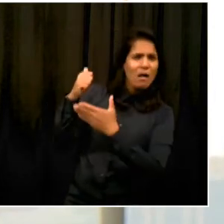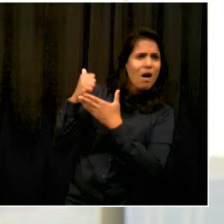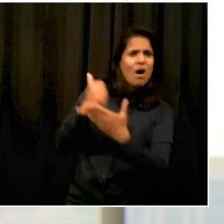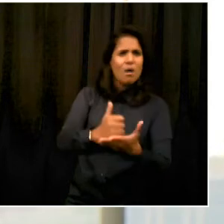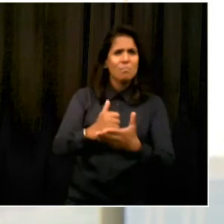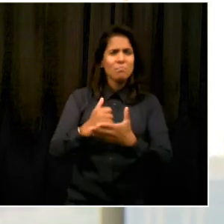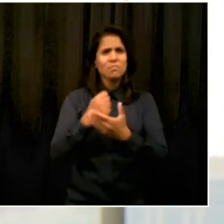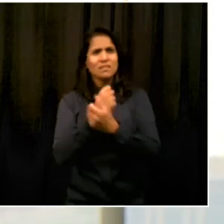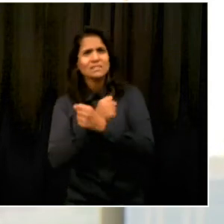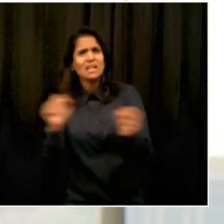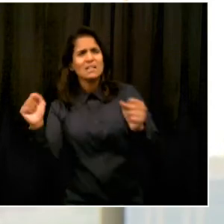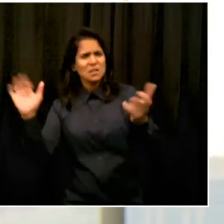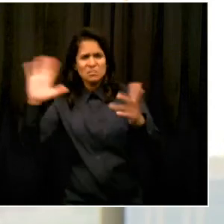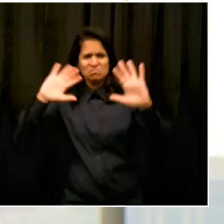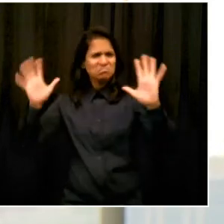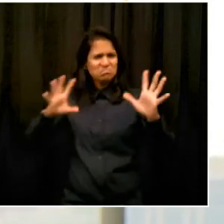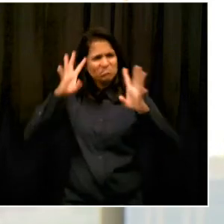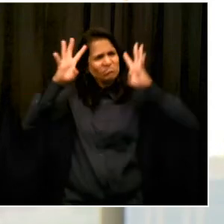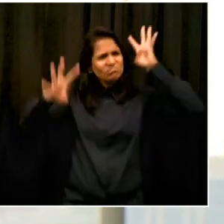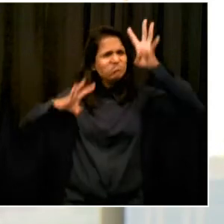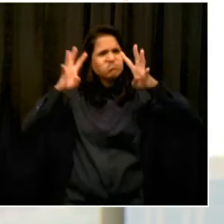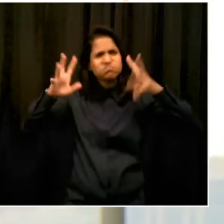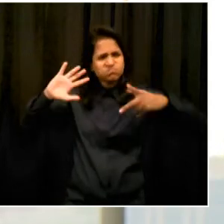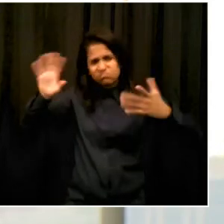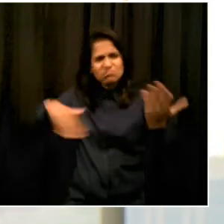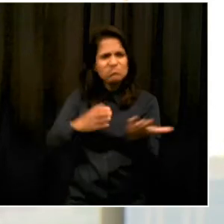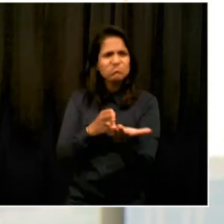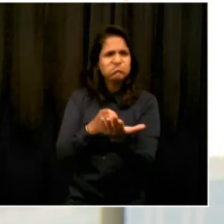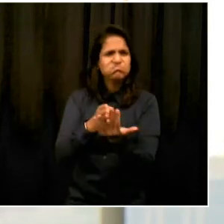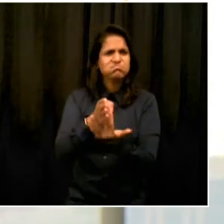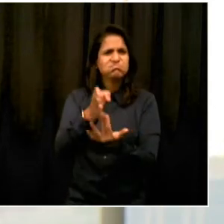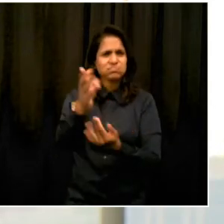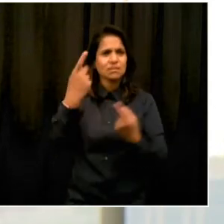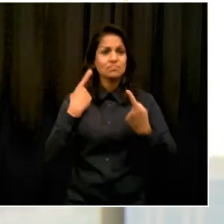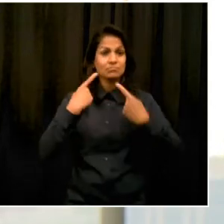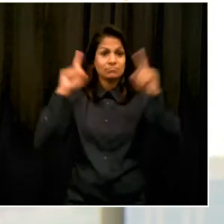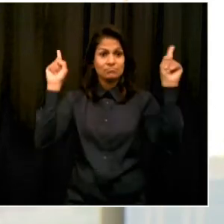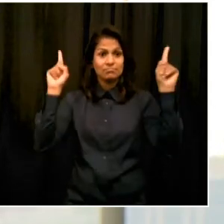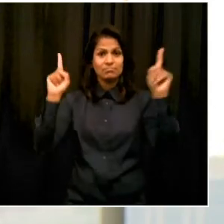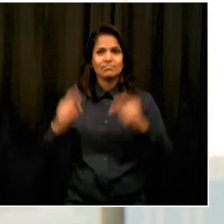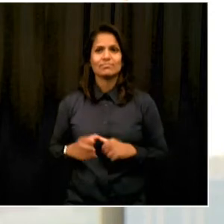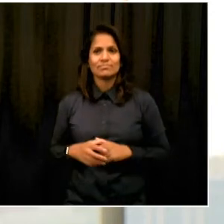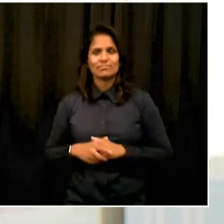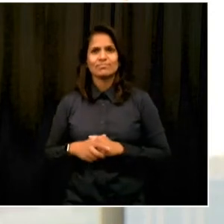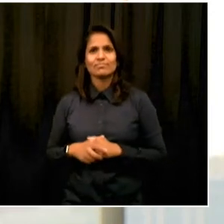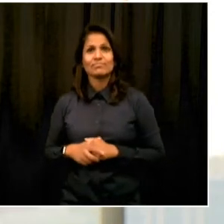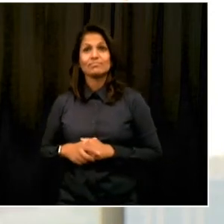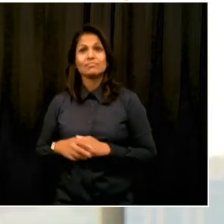But they also exemplified the spirit of New York City for the world to see.